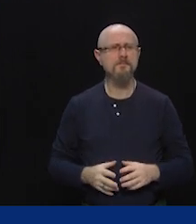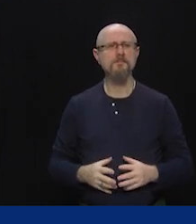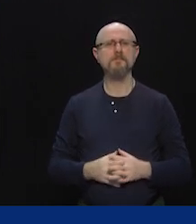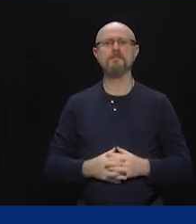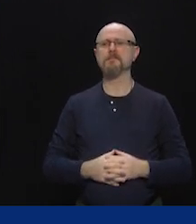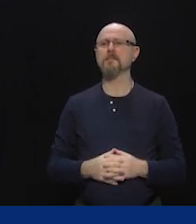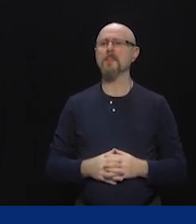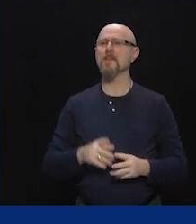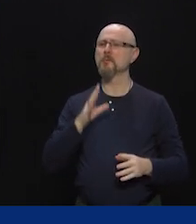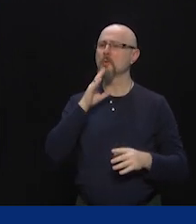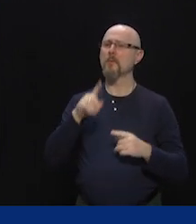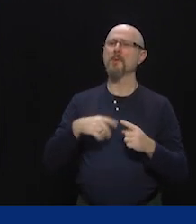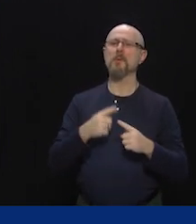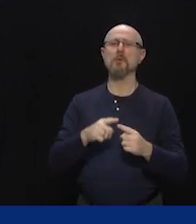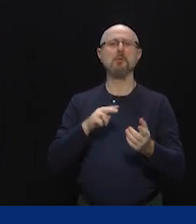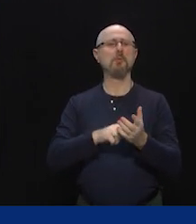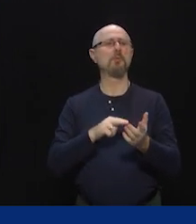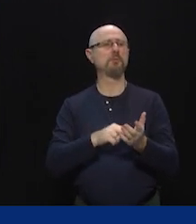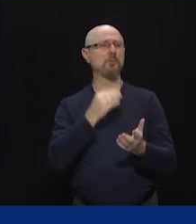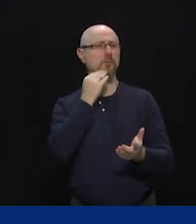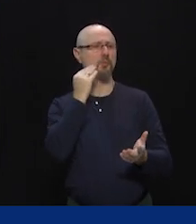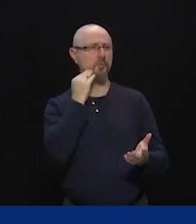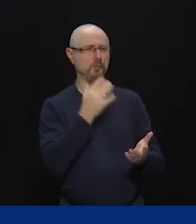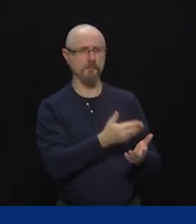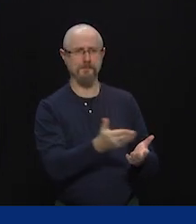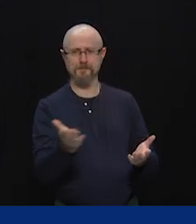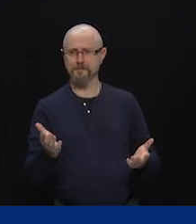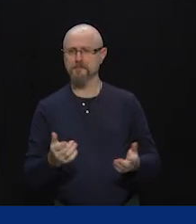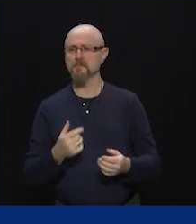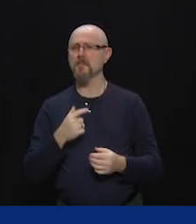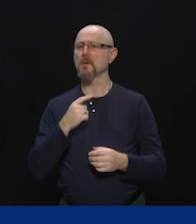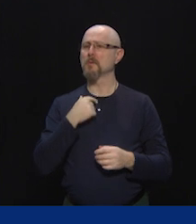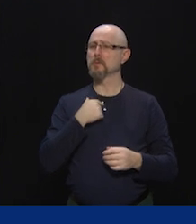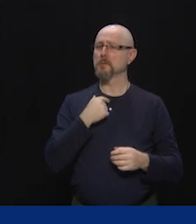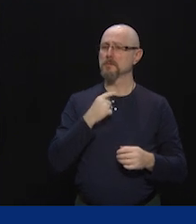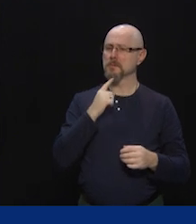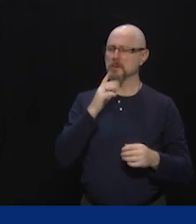nursing homes before moving on to the next slide. I apologize.